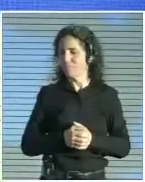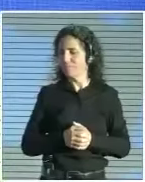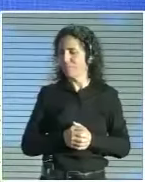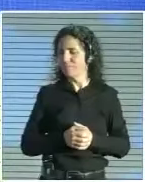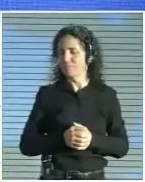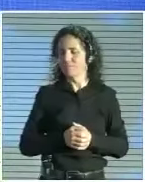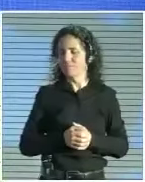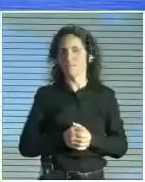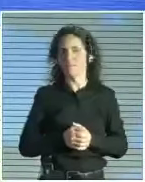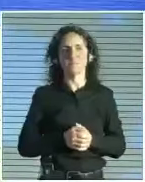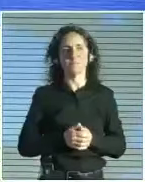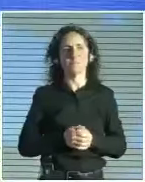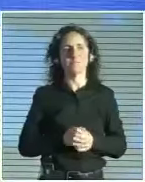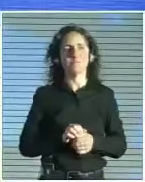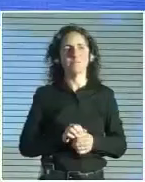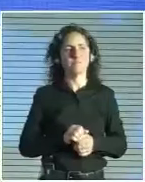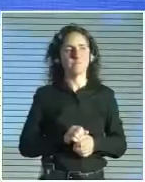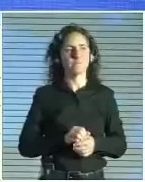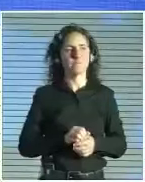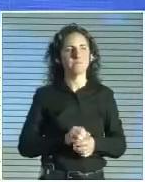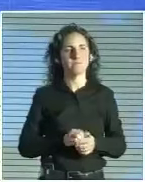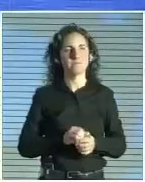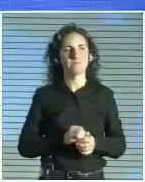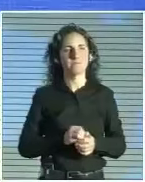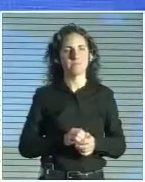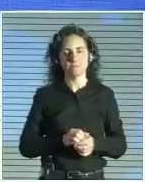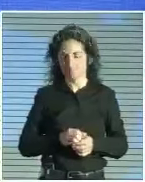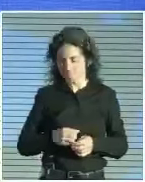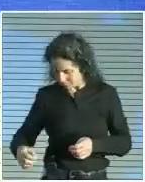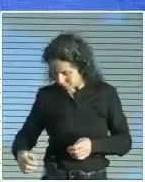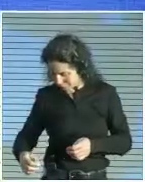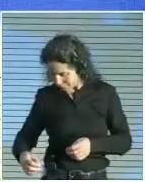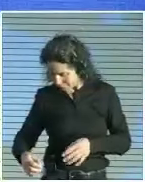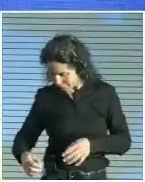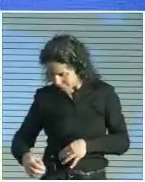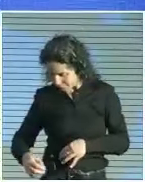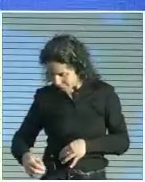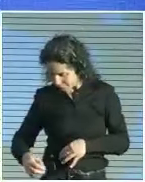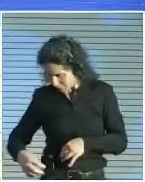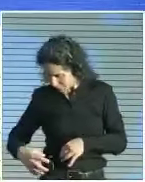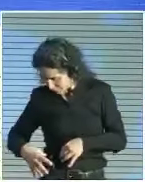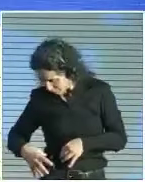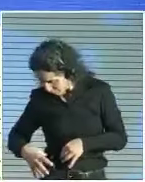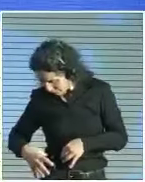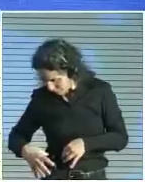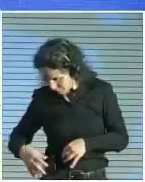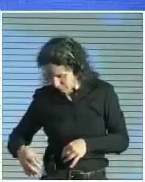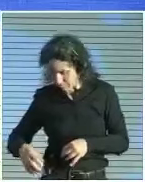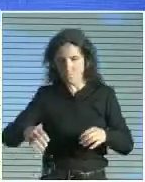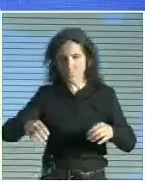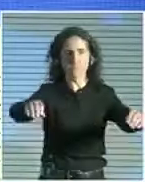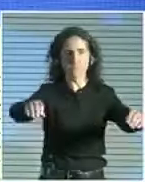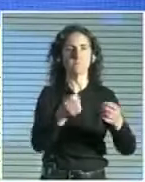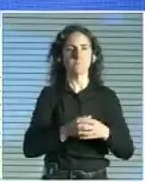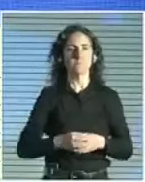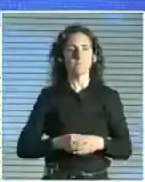great tool for, making decisions at state level, the ministry level.